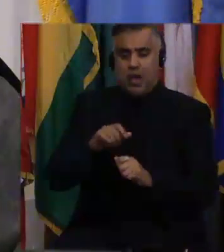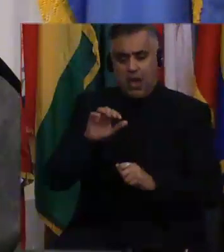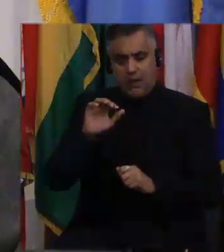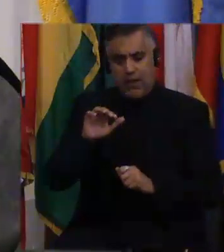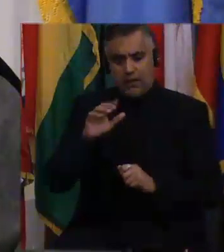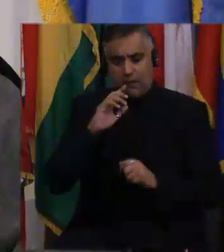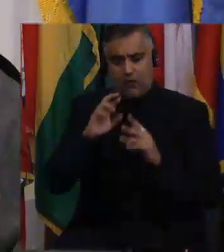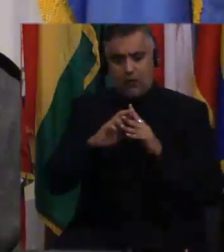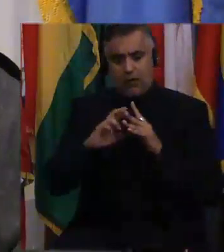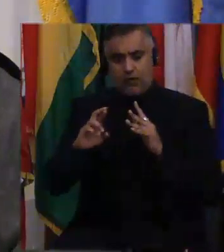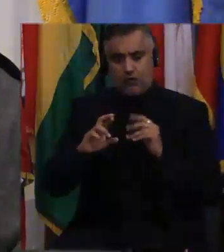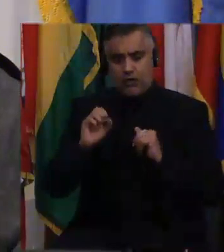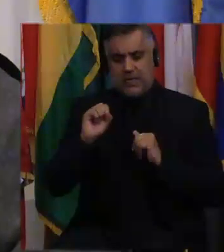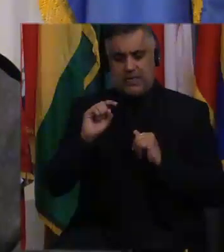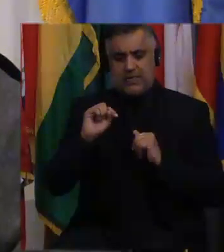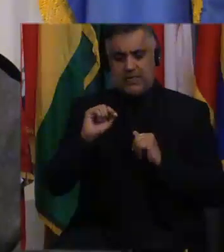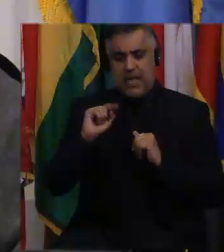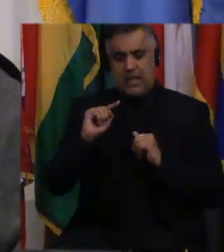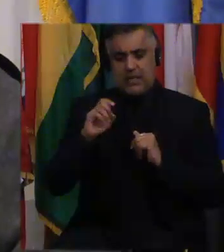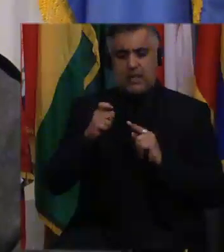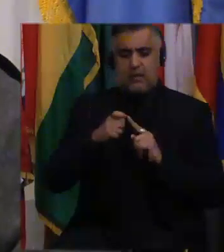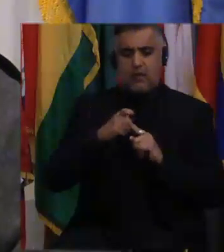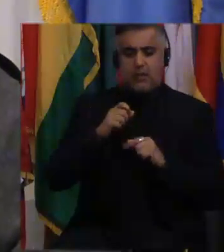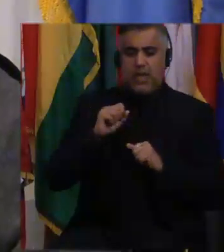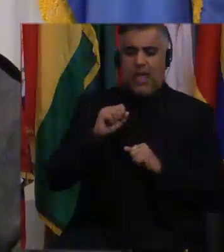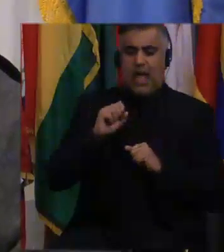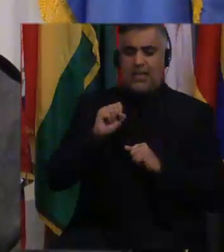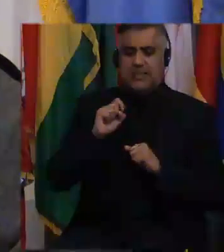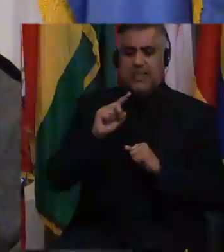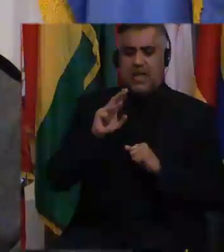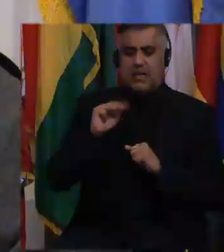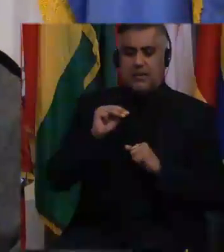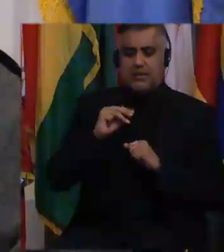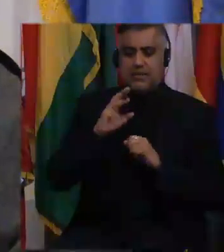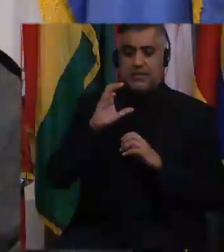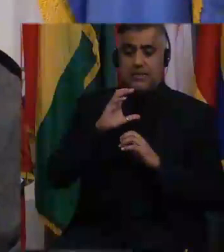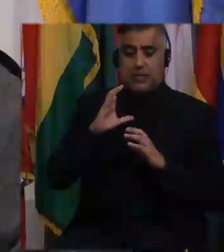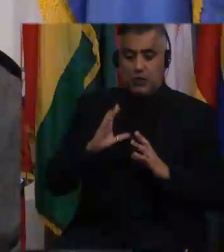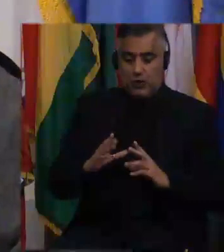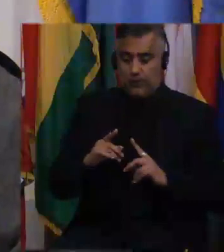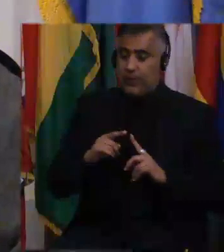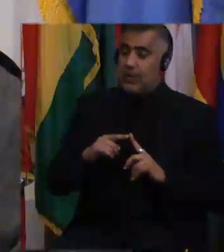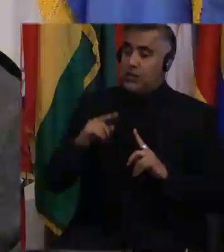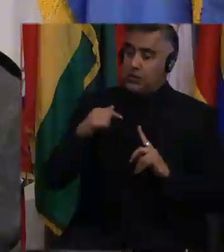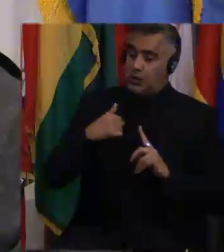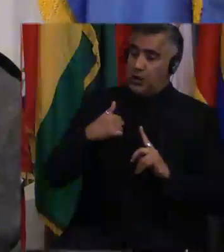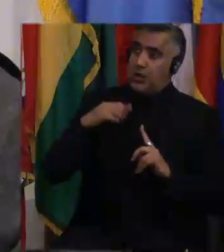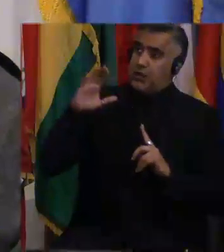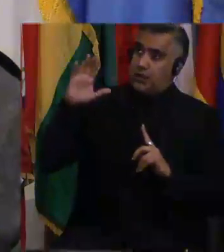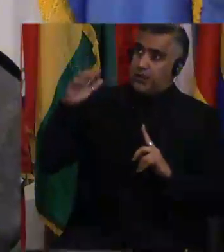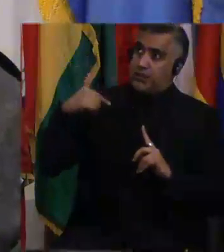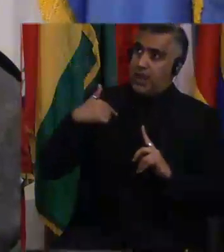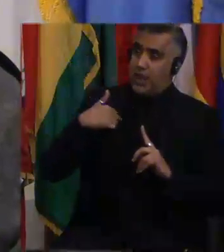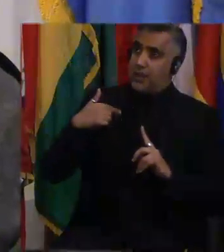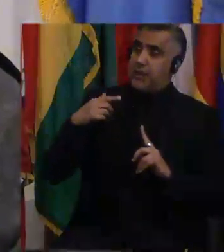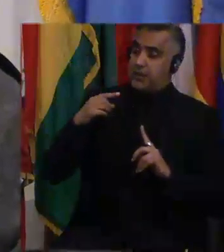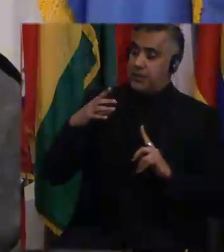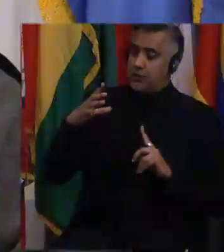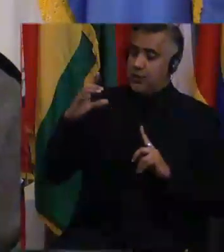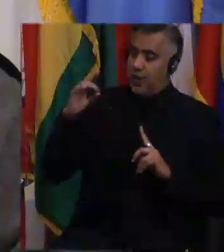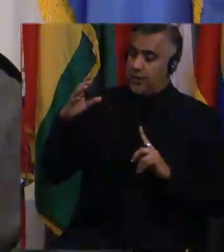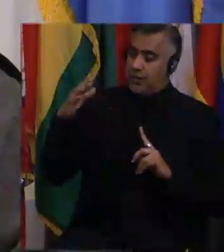for refugee status by the asylum seekers. So an asylum seeker that claims she has been subjected to